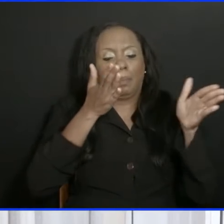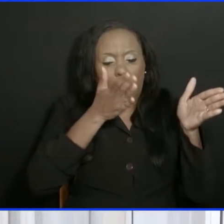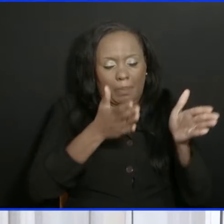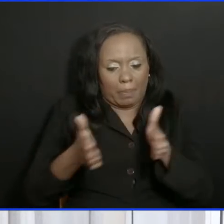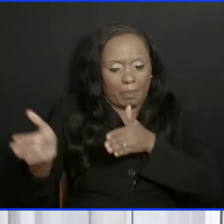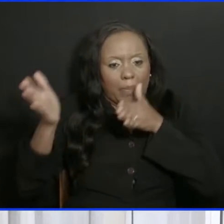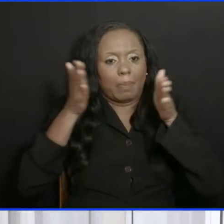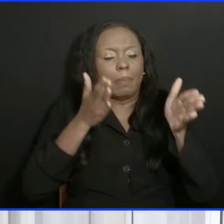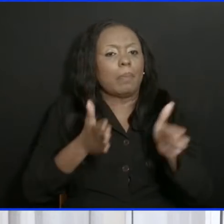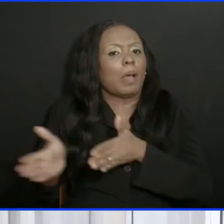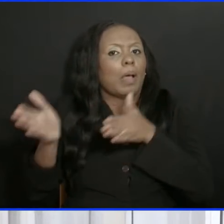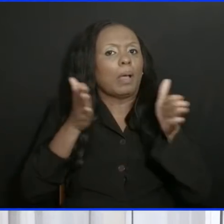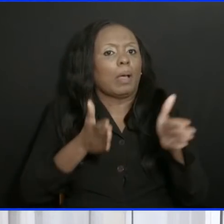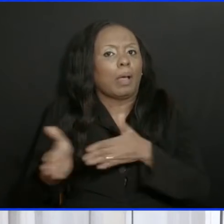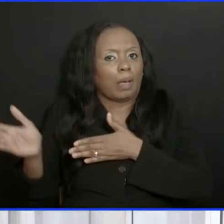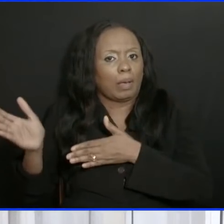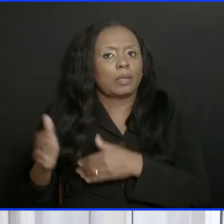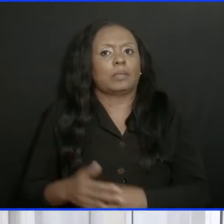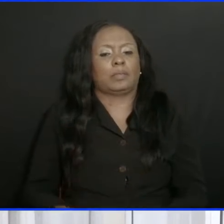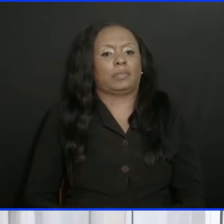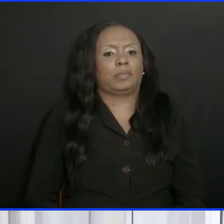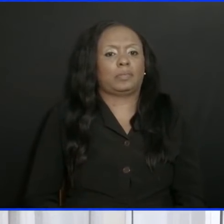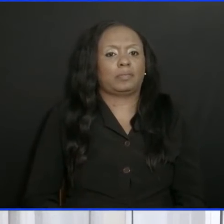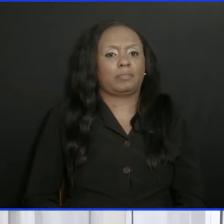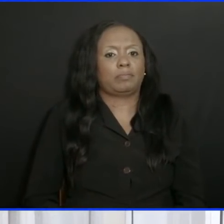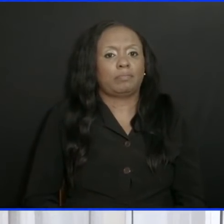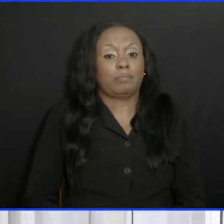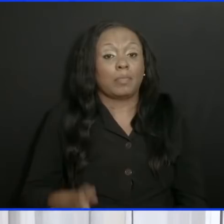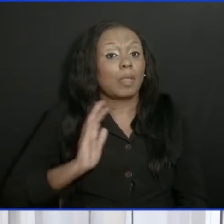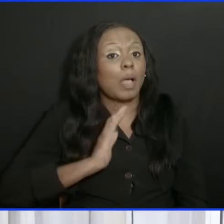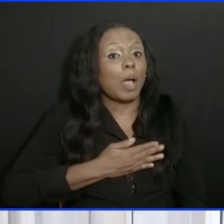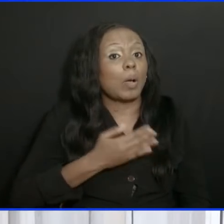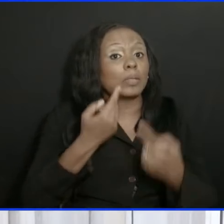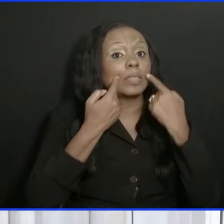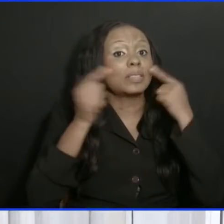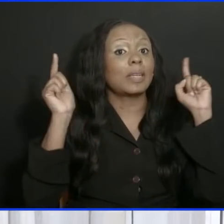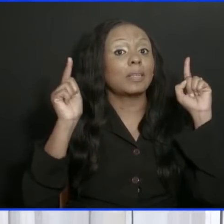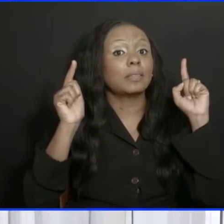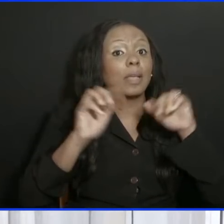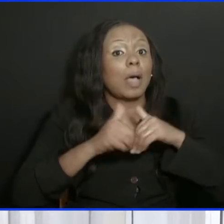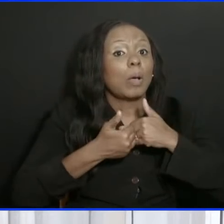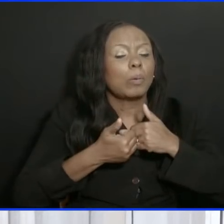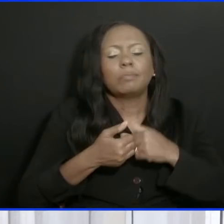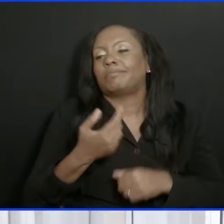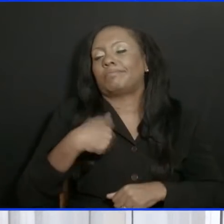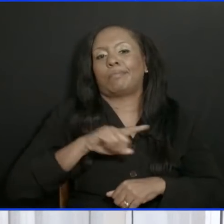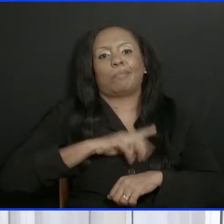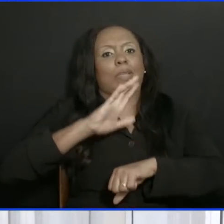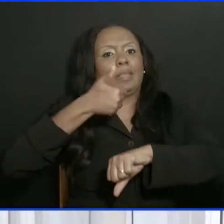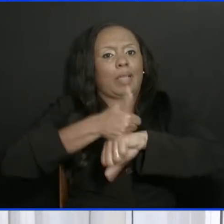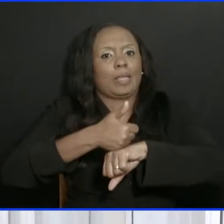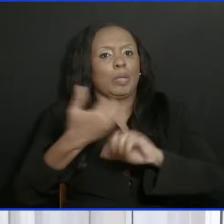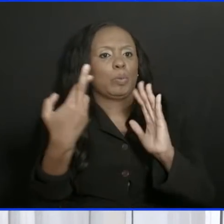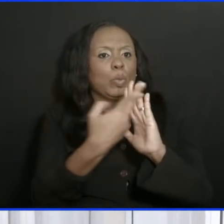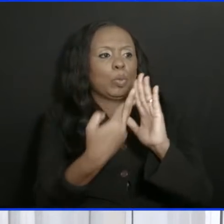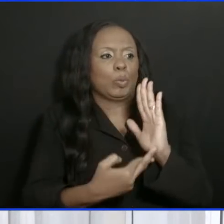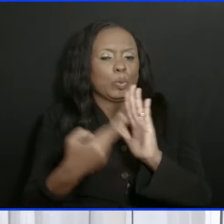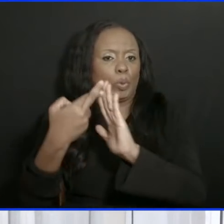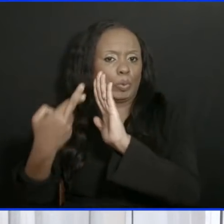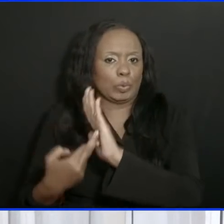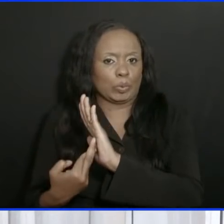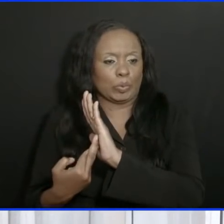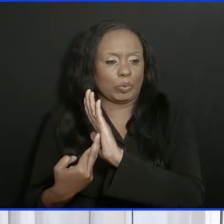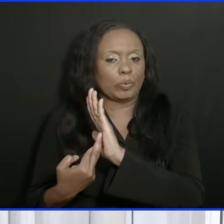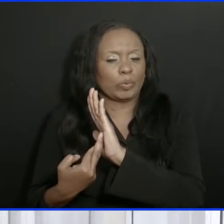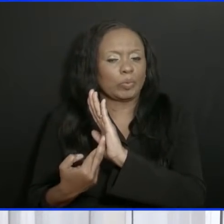Our success has come by ensuring that we put in place all of the necessary measures. We accept that in